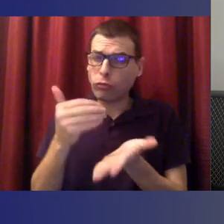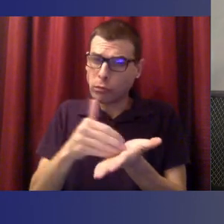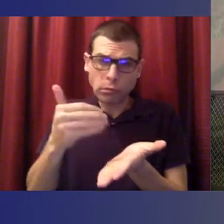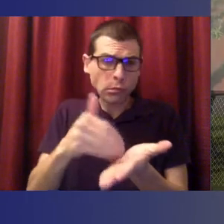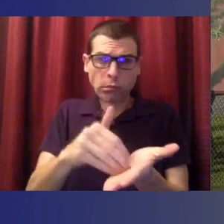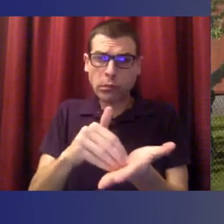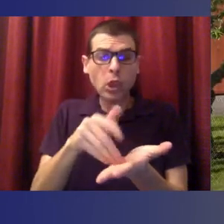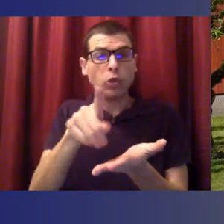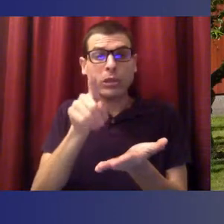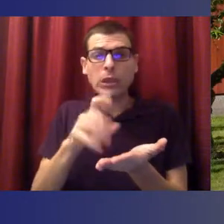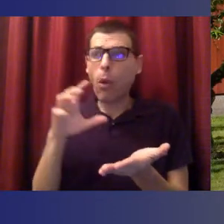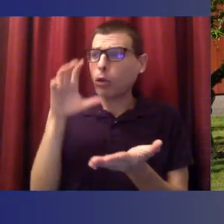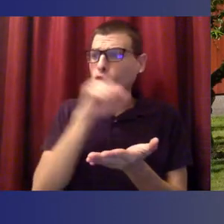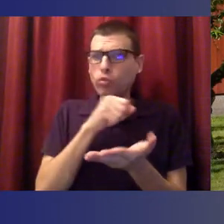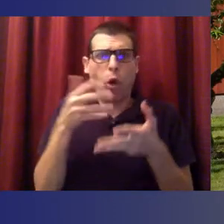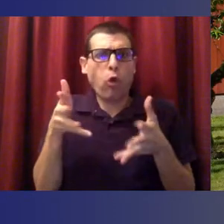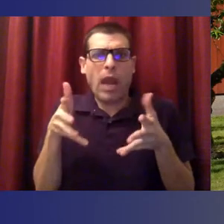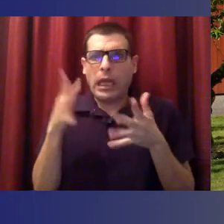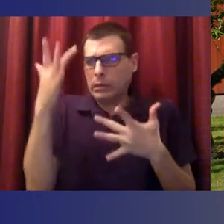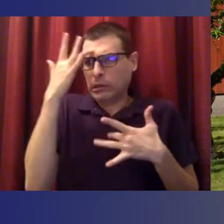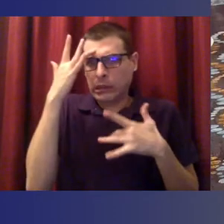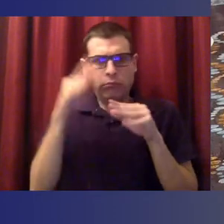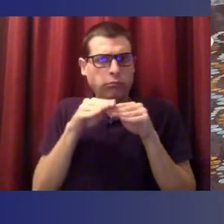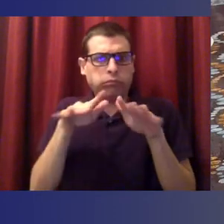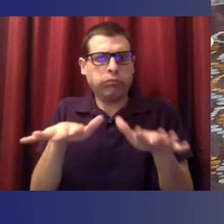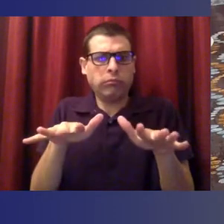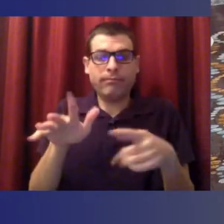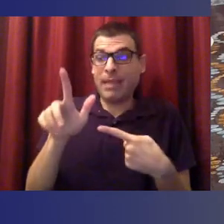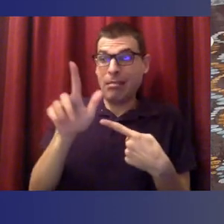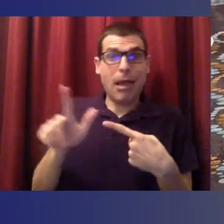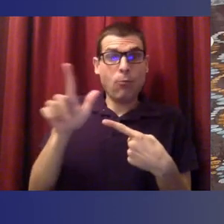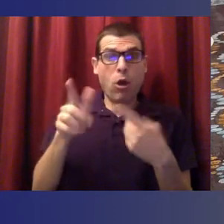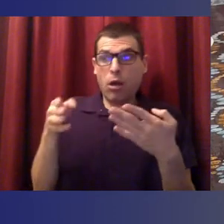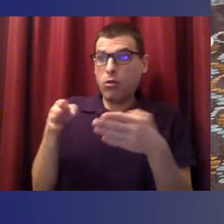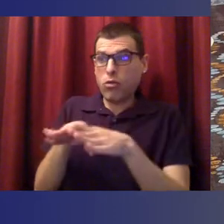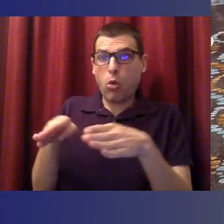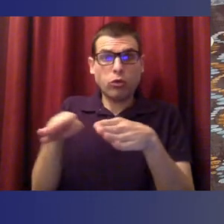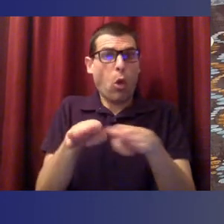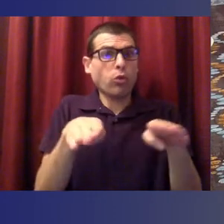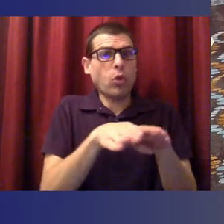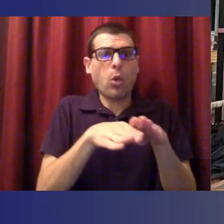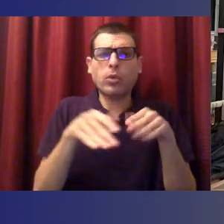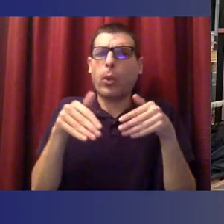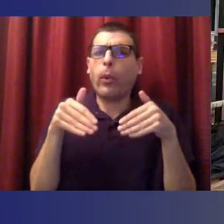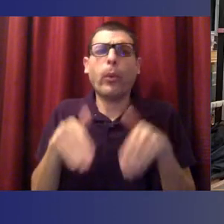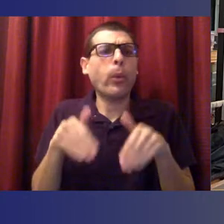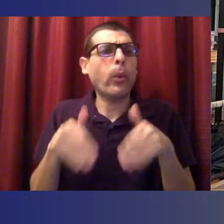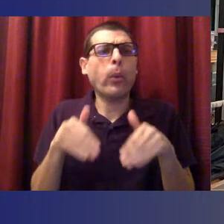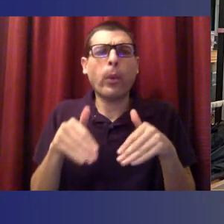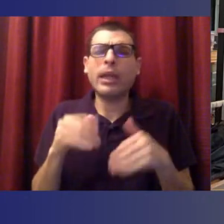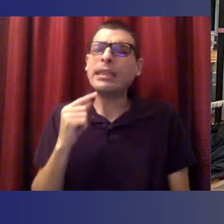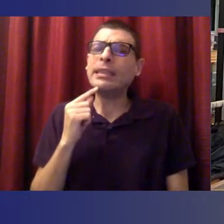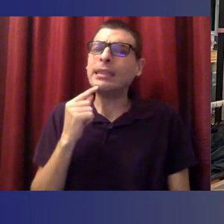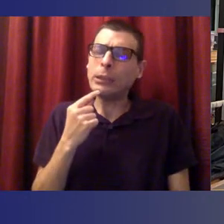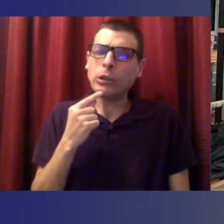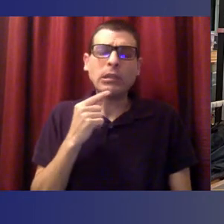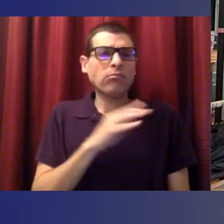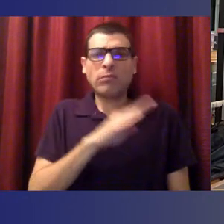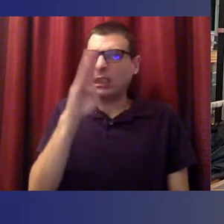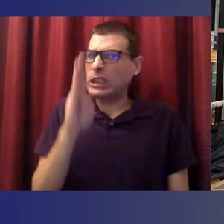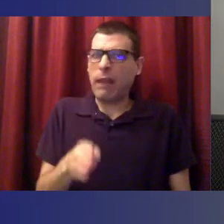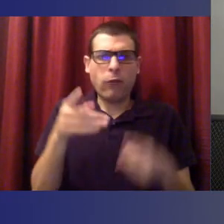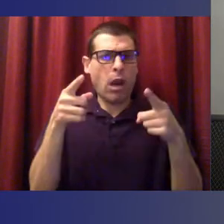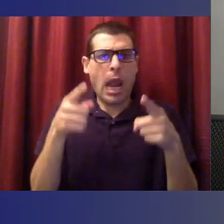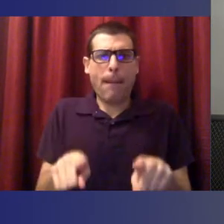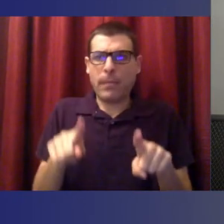in the community. Closing public libraries in Multnomah County like this is an extraordinary measure. It's never happened in modern